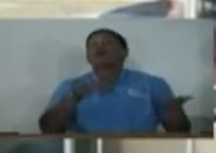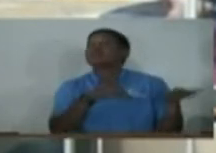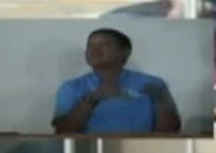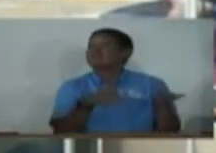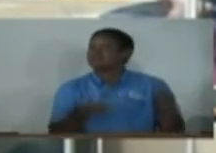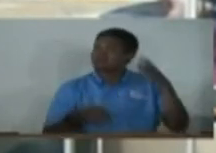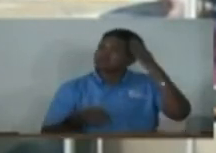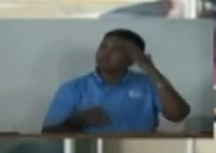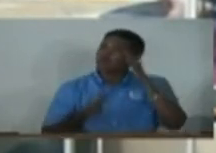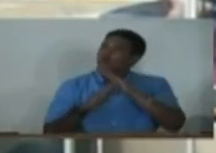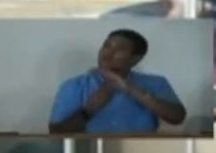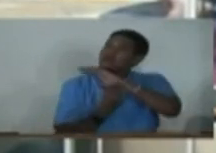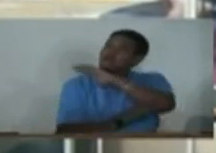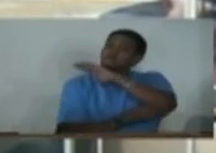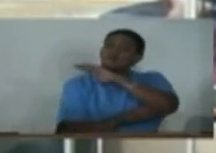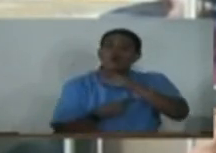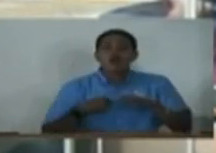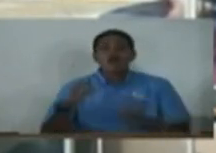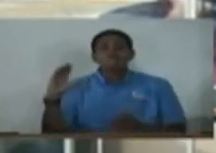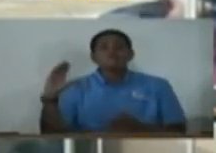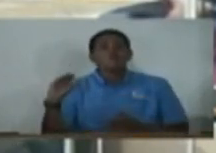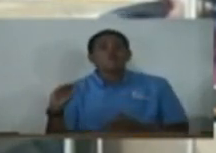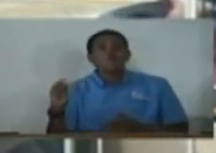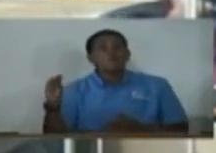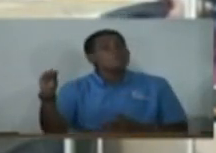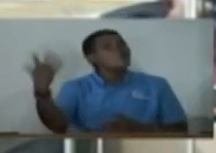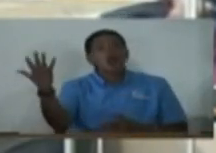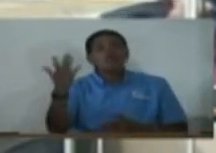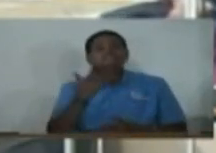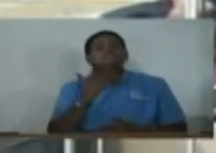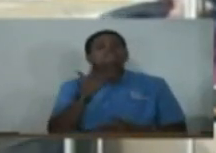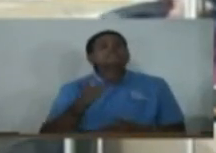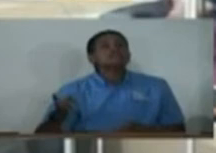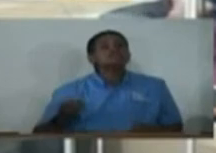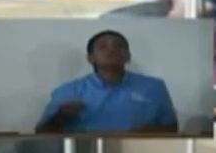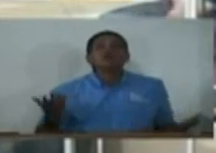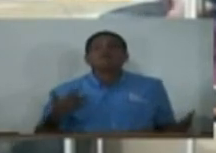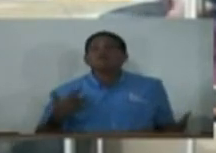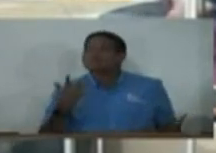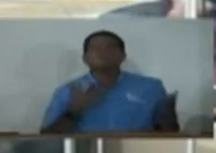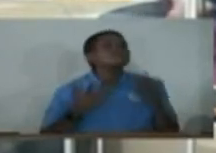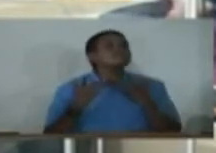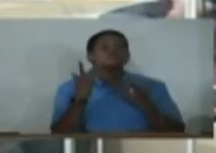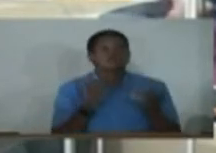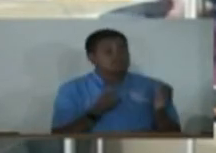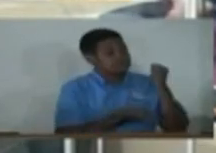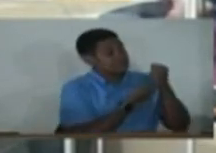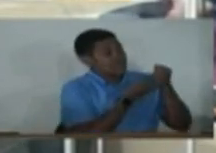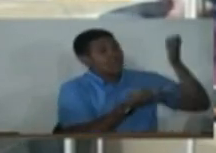have lower or no income and no savings.